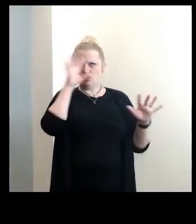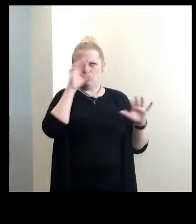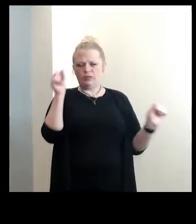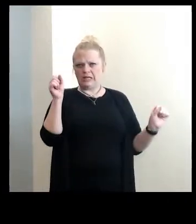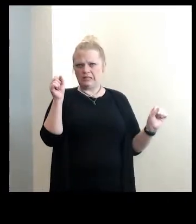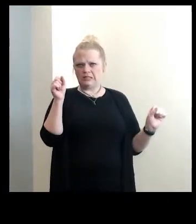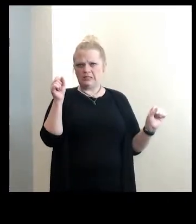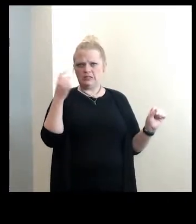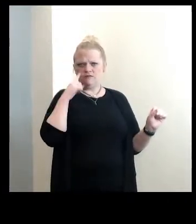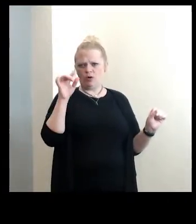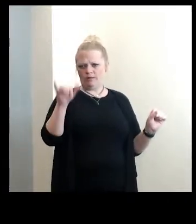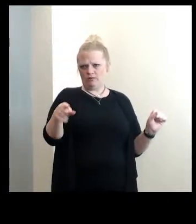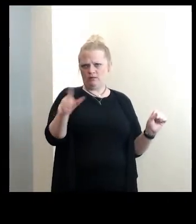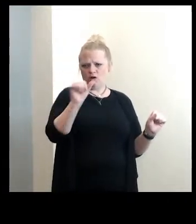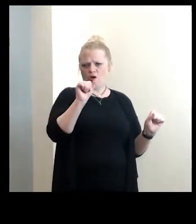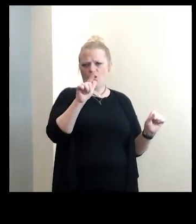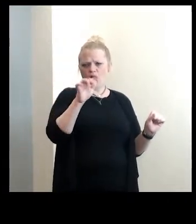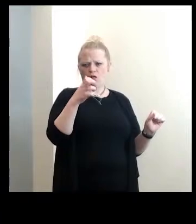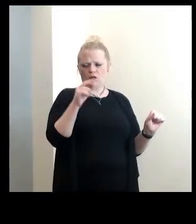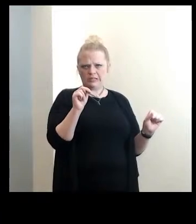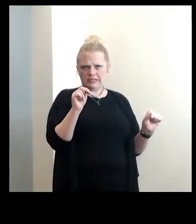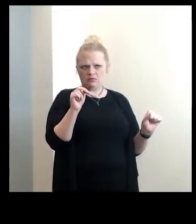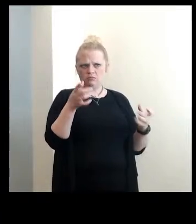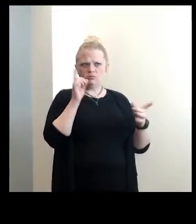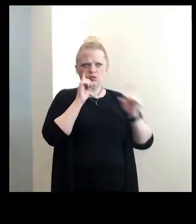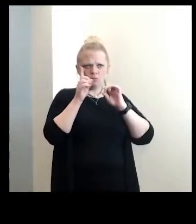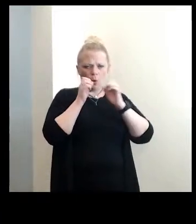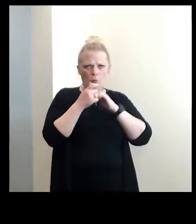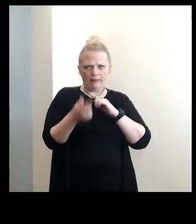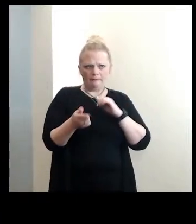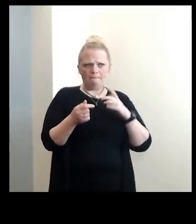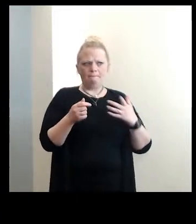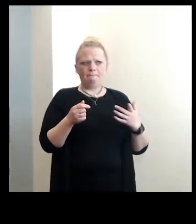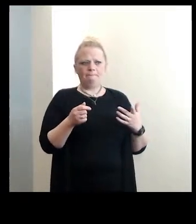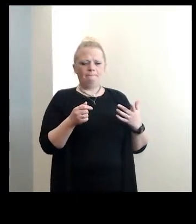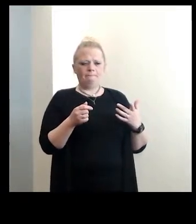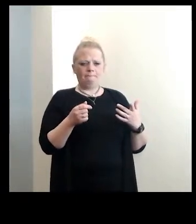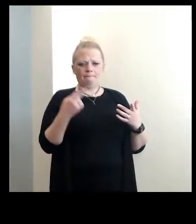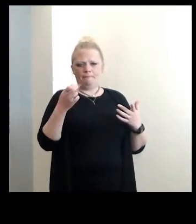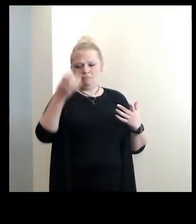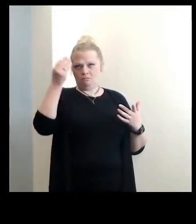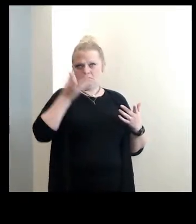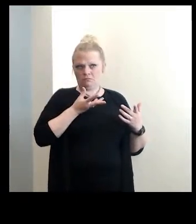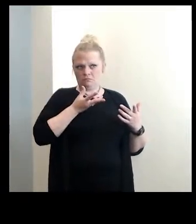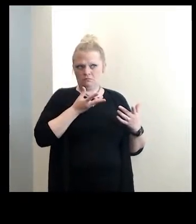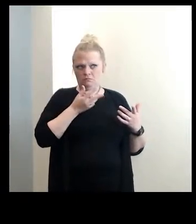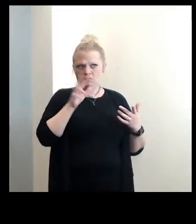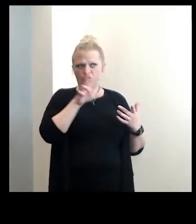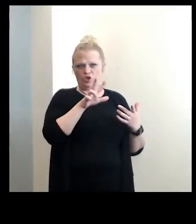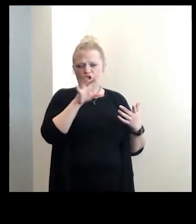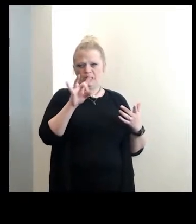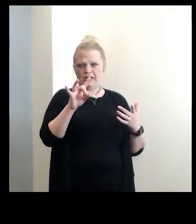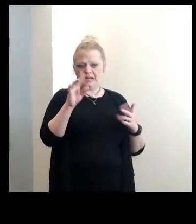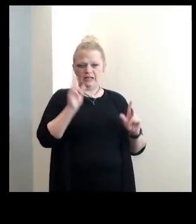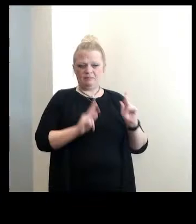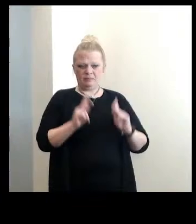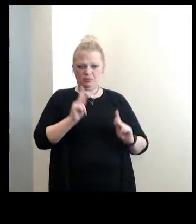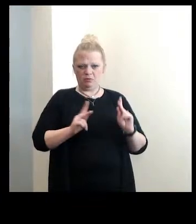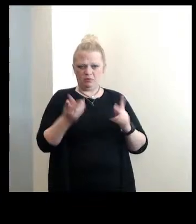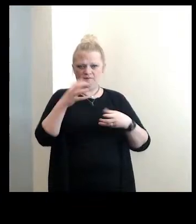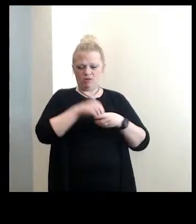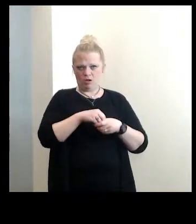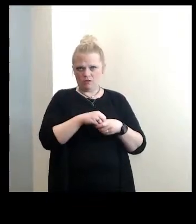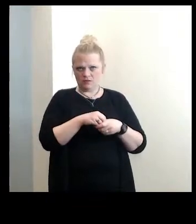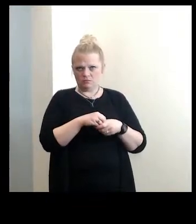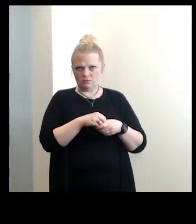the jail in Alden, Tom Dina. I spoke to him earlier today. He informed me that there were 38 individuals that were